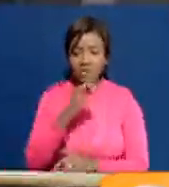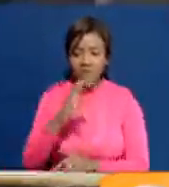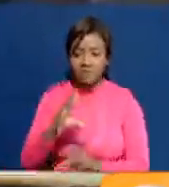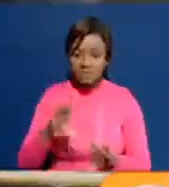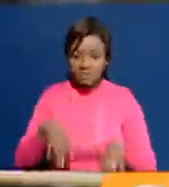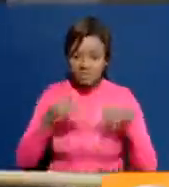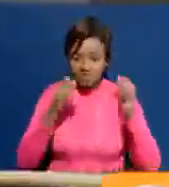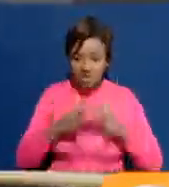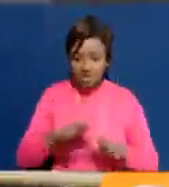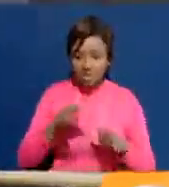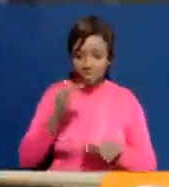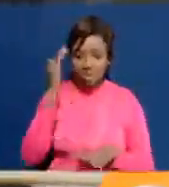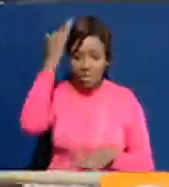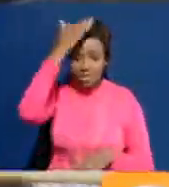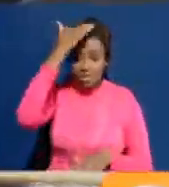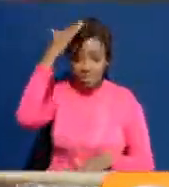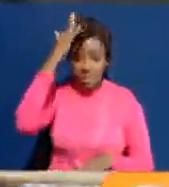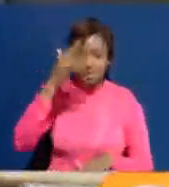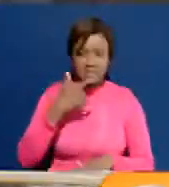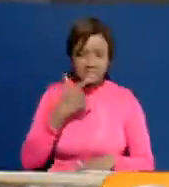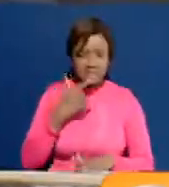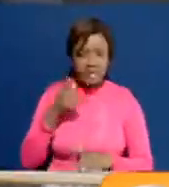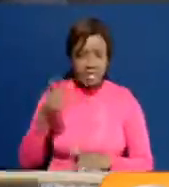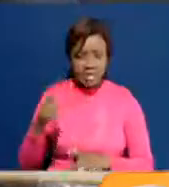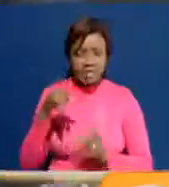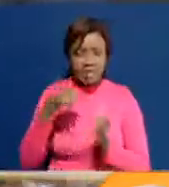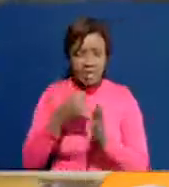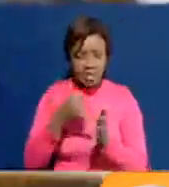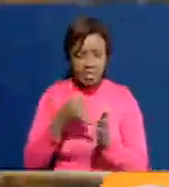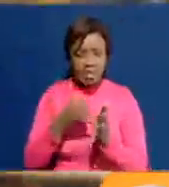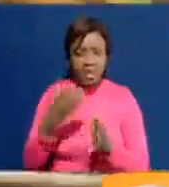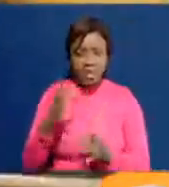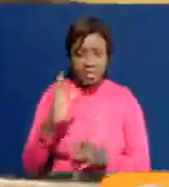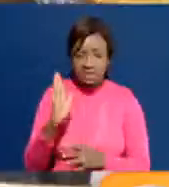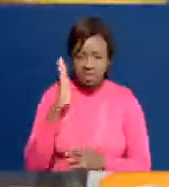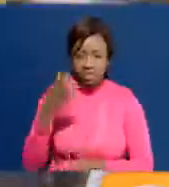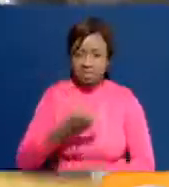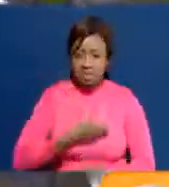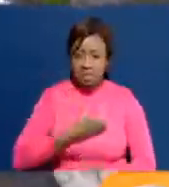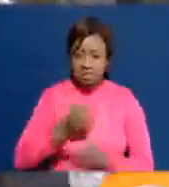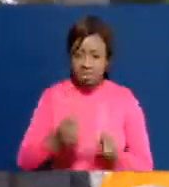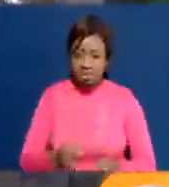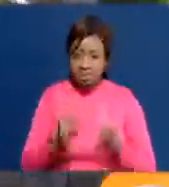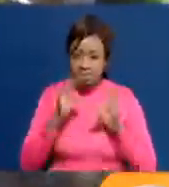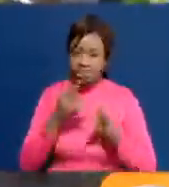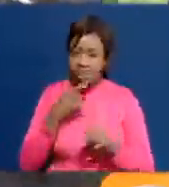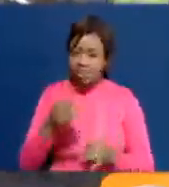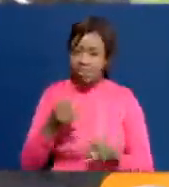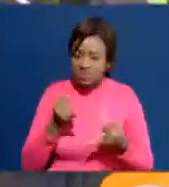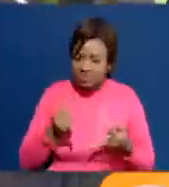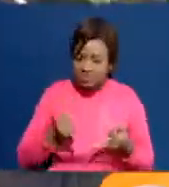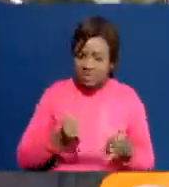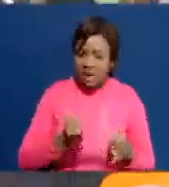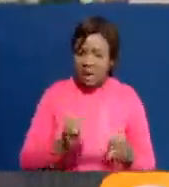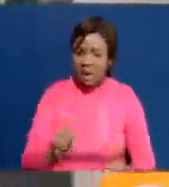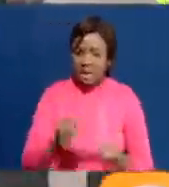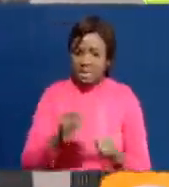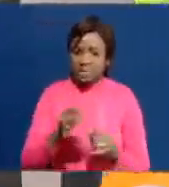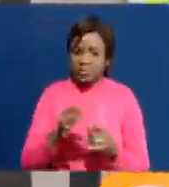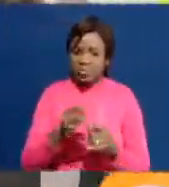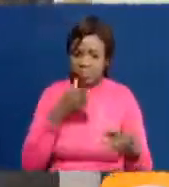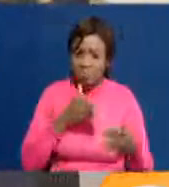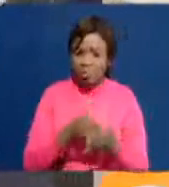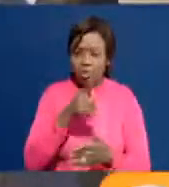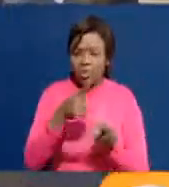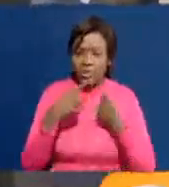Chairman Wafula Chebukati as among four National Security Council officials who tried to dissuade him from announcing the president